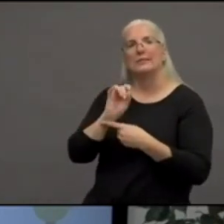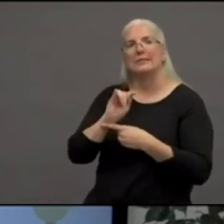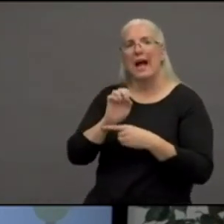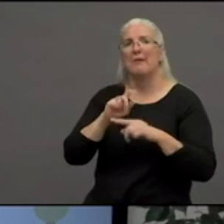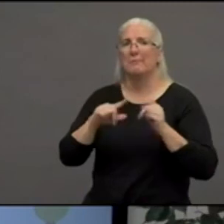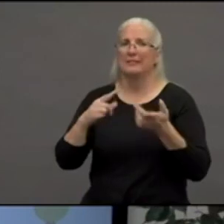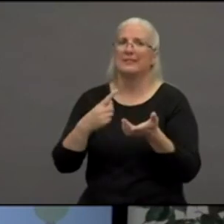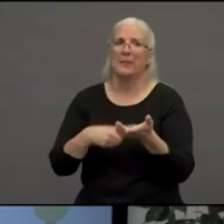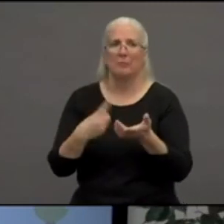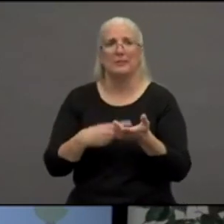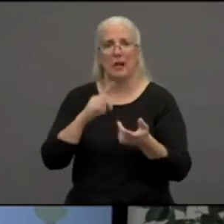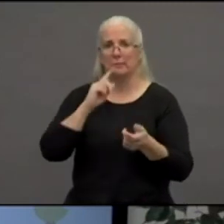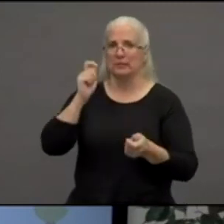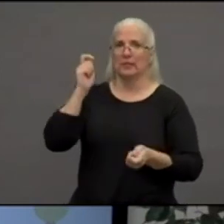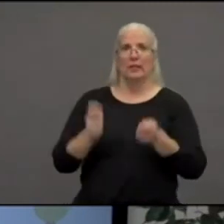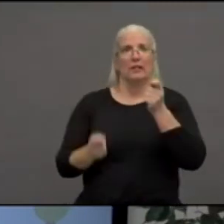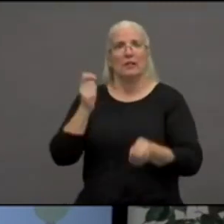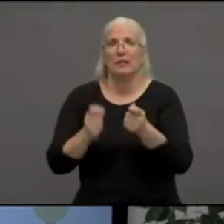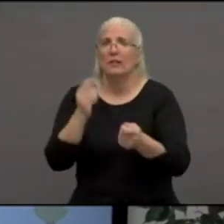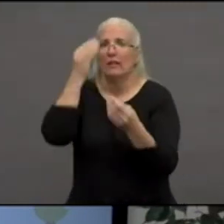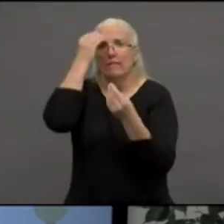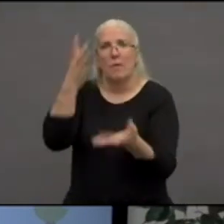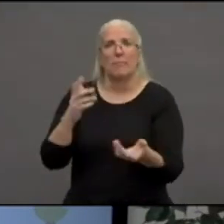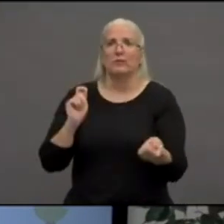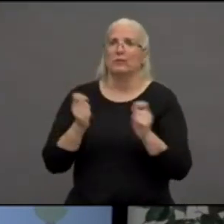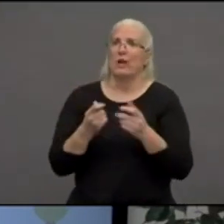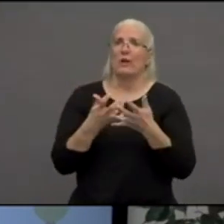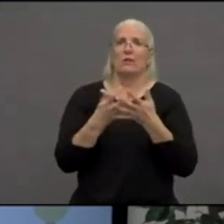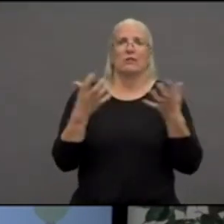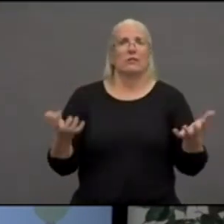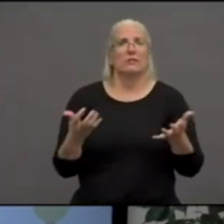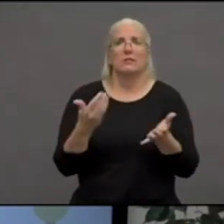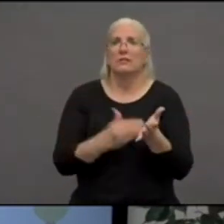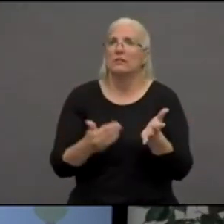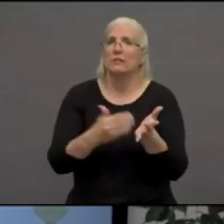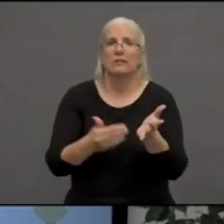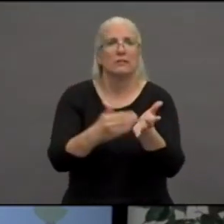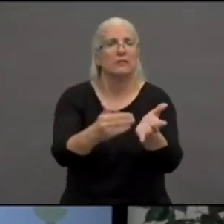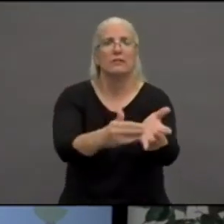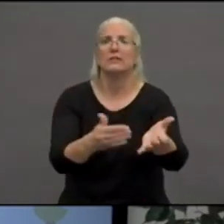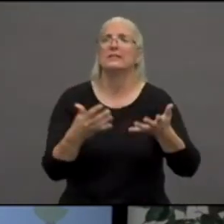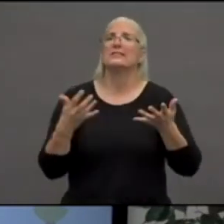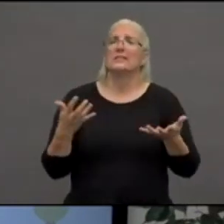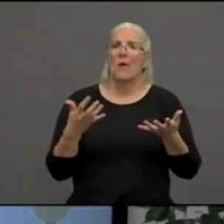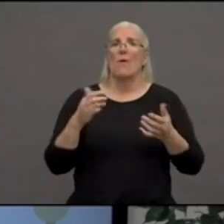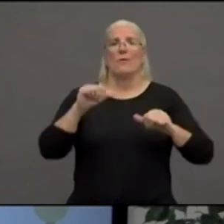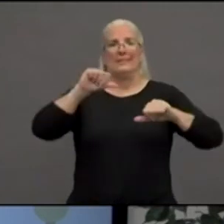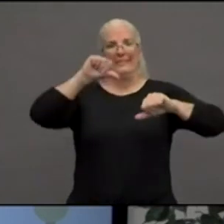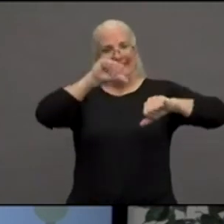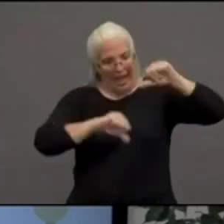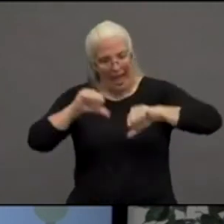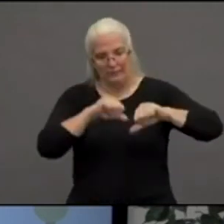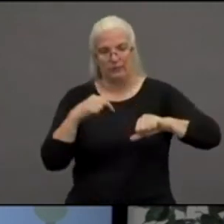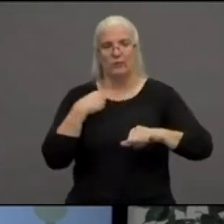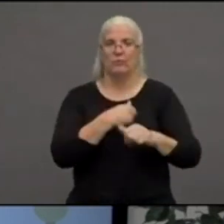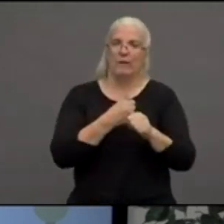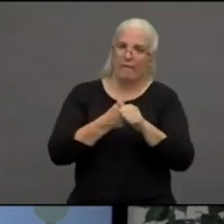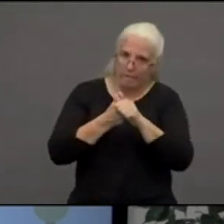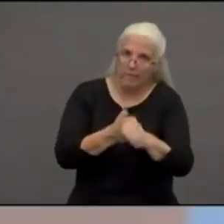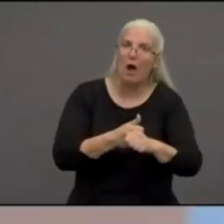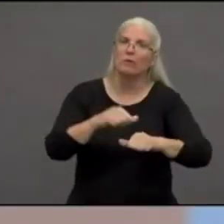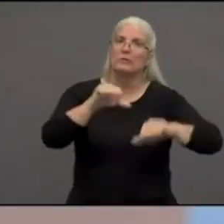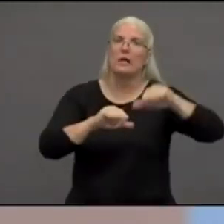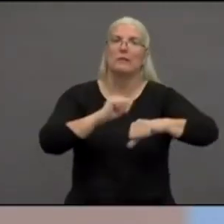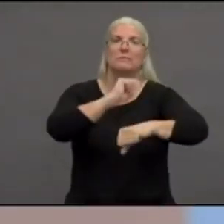segue. It is a very iterative process, meaning it's changing as the science continues to evolve based on